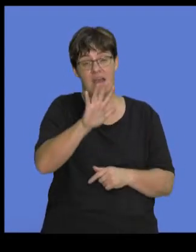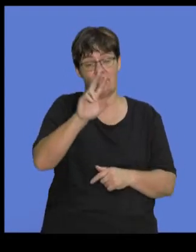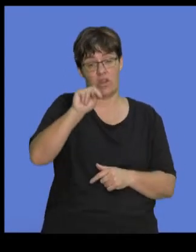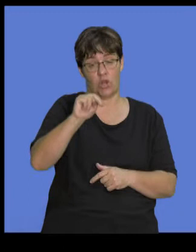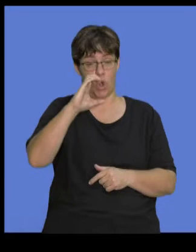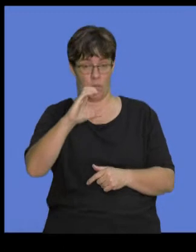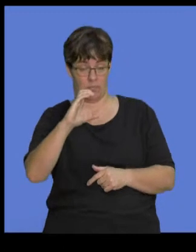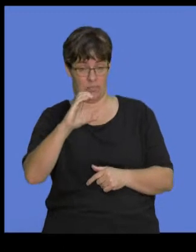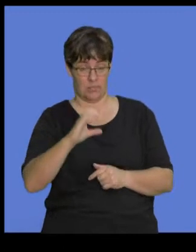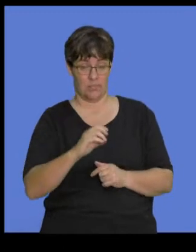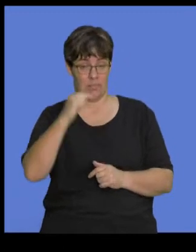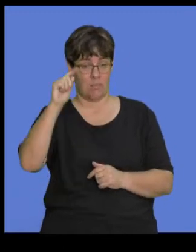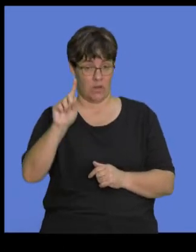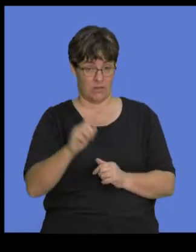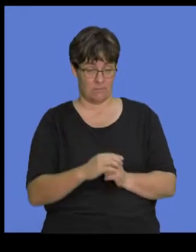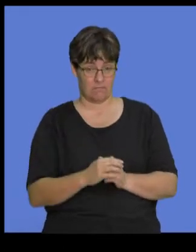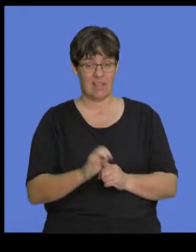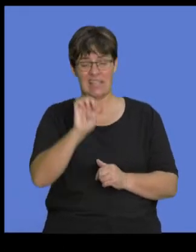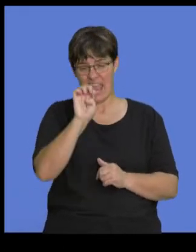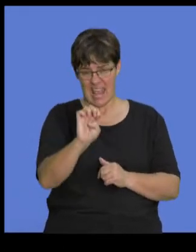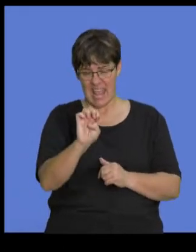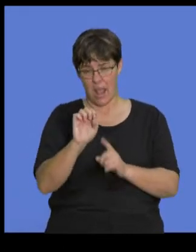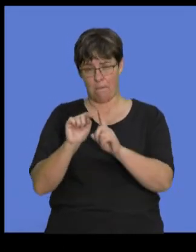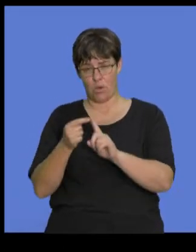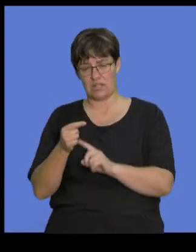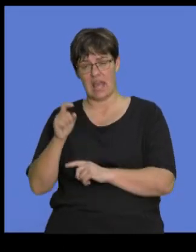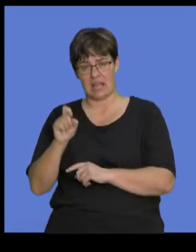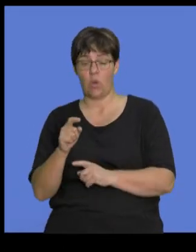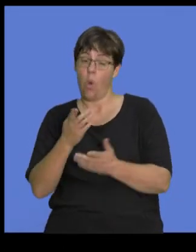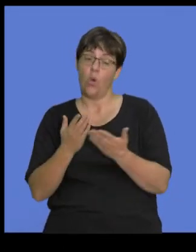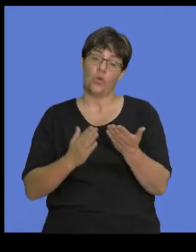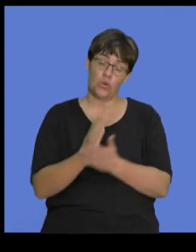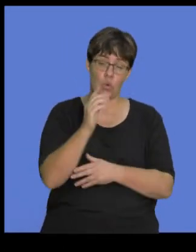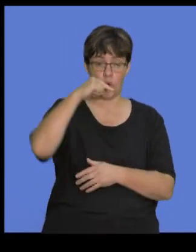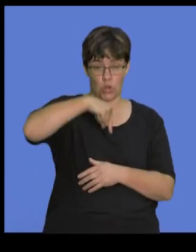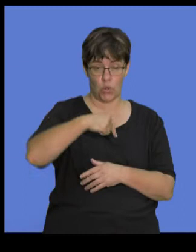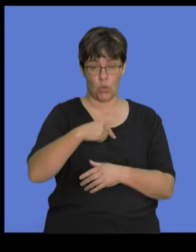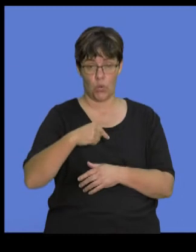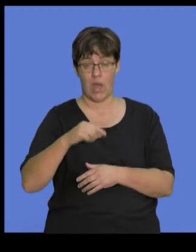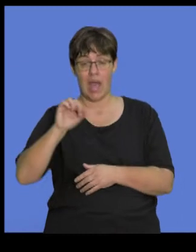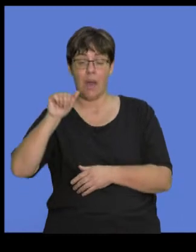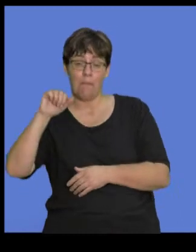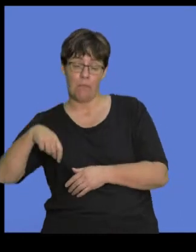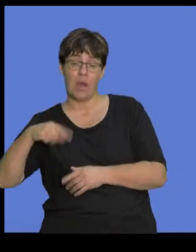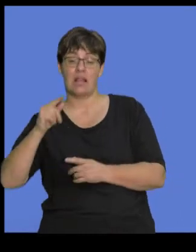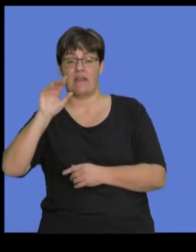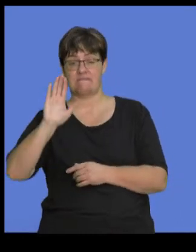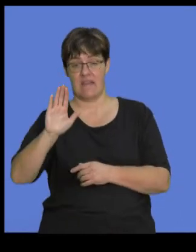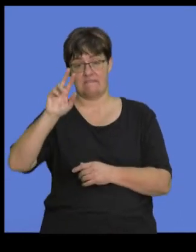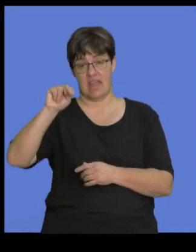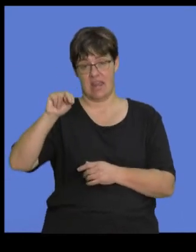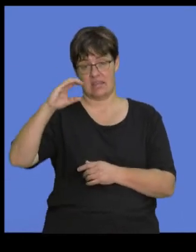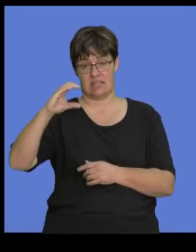is 5 newtons per coulomb, so we're saying E at point X, or E due to Q at point X, is equals to